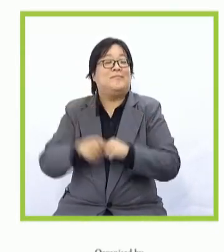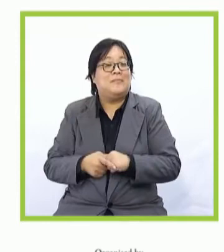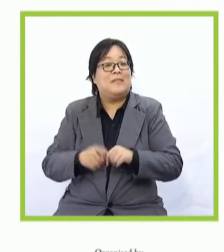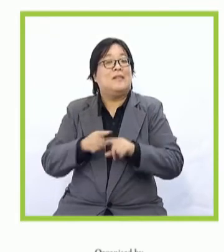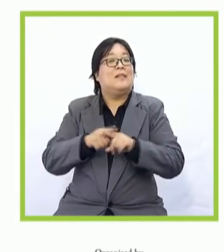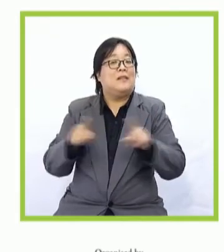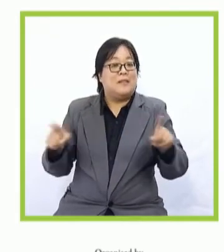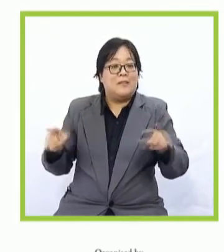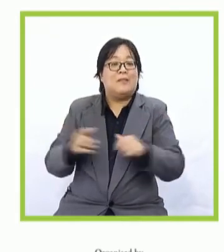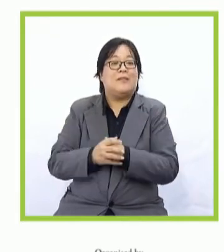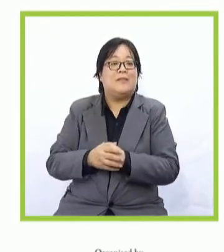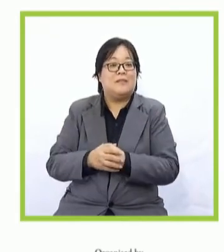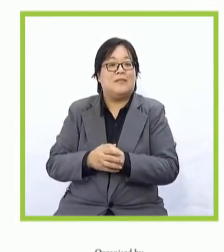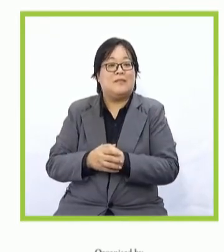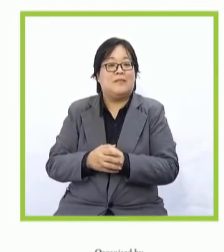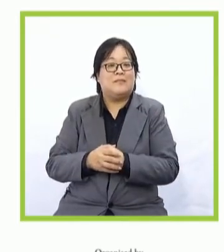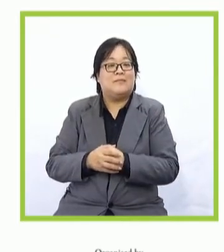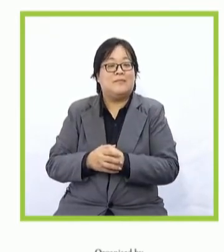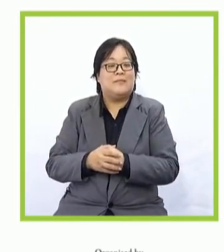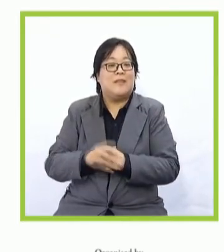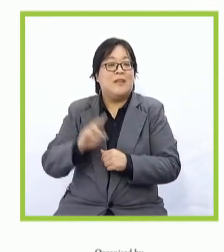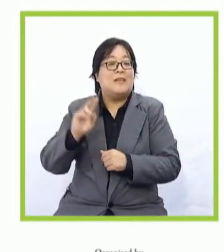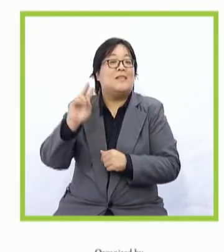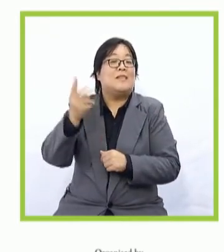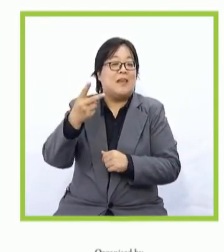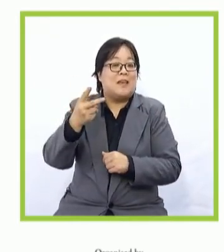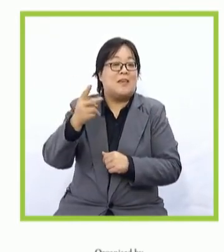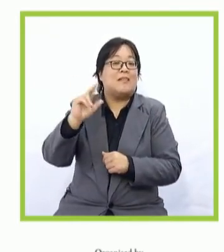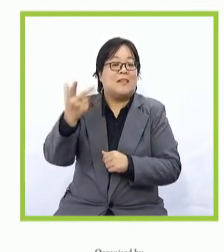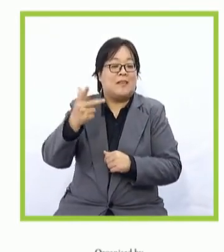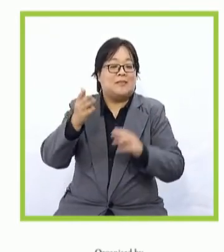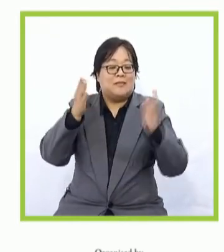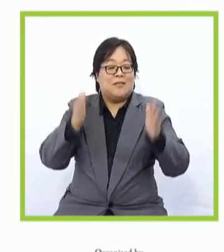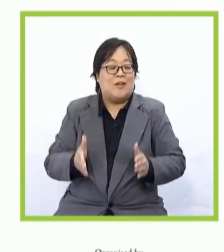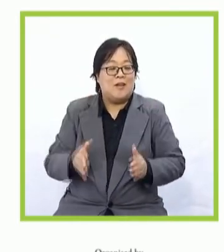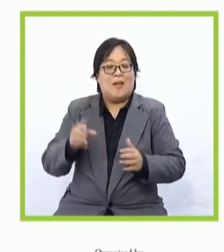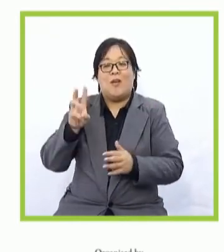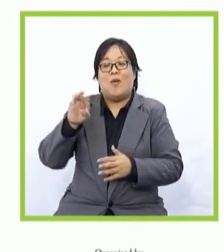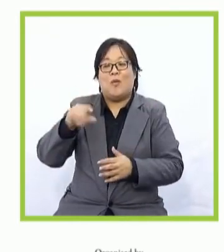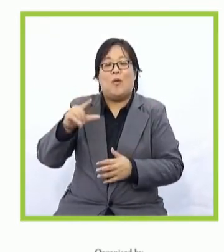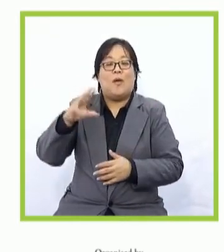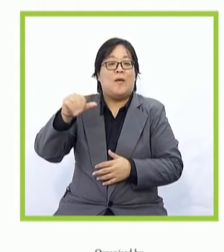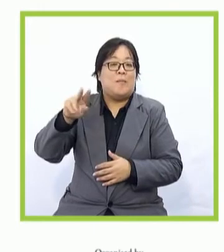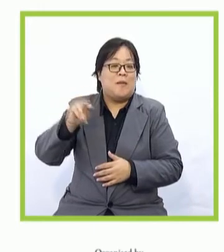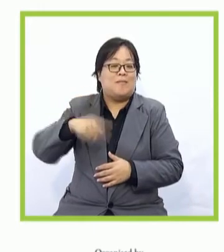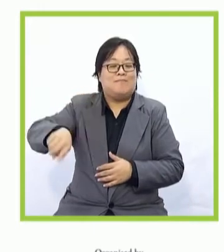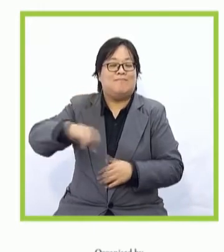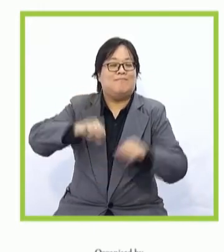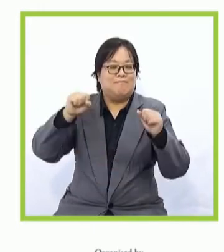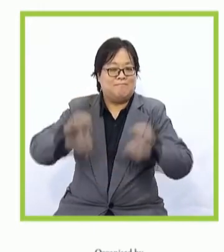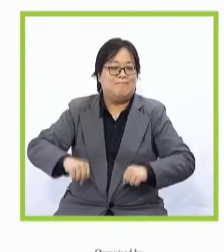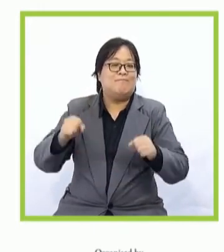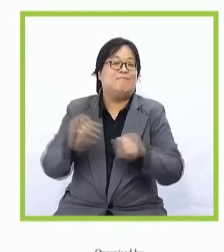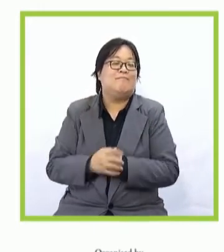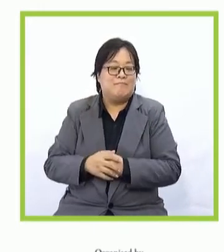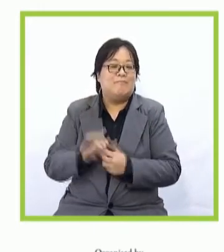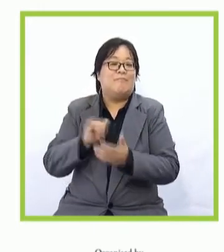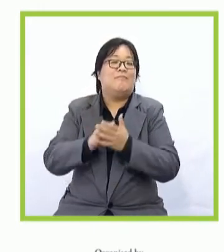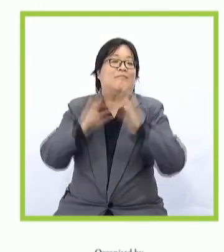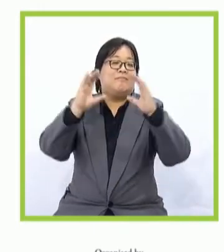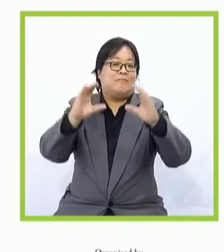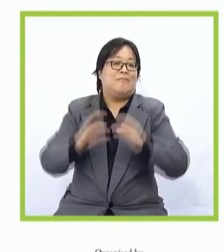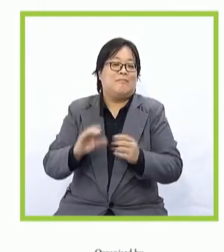about being the deuteragonist, the seconder, the buddy, the wingman, the enabler. That is how